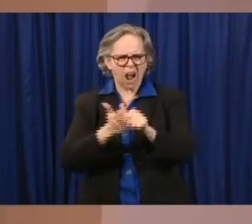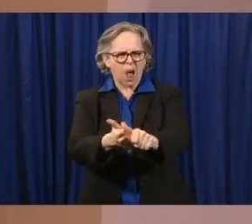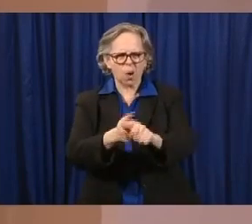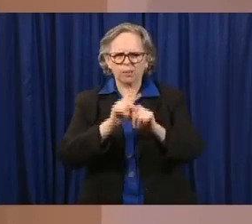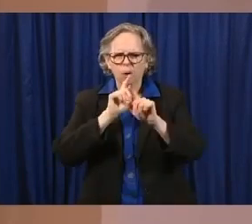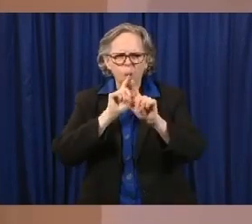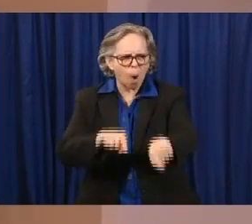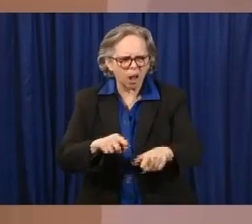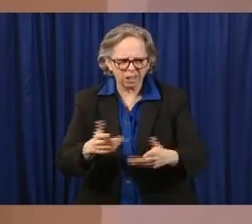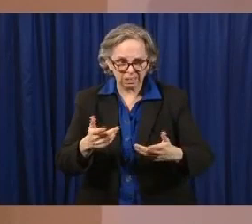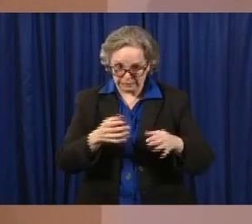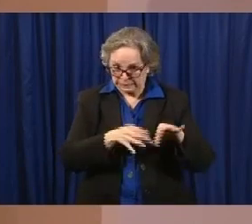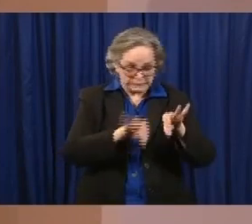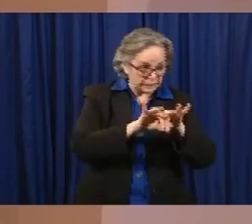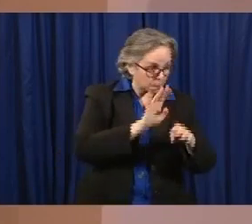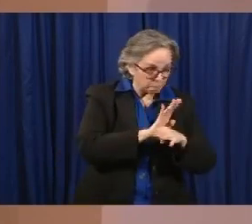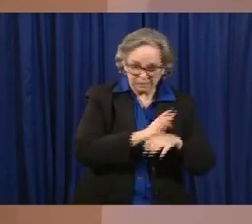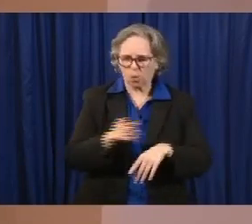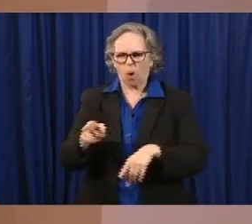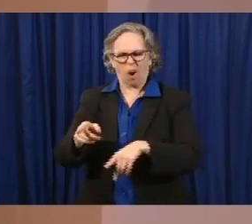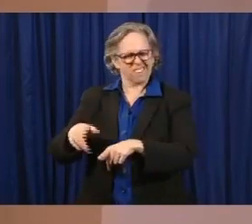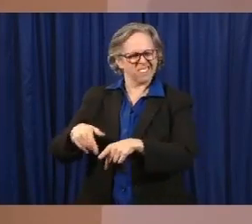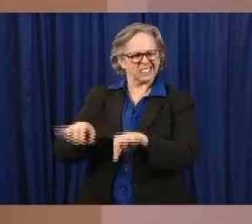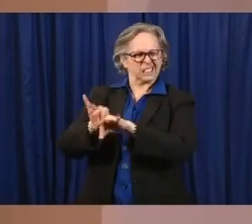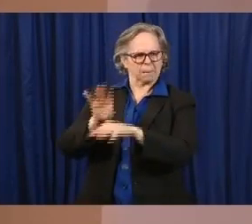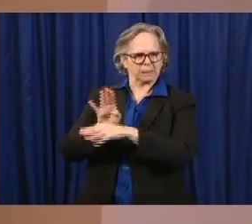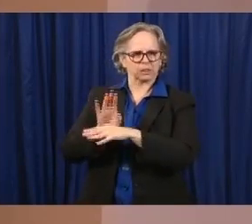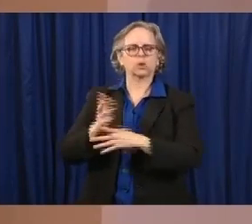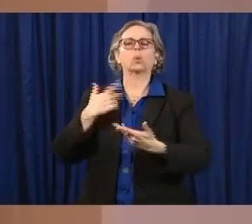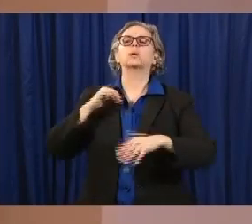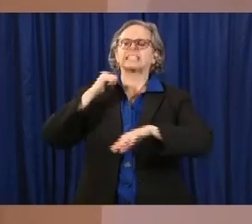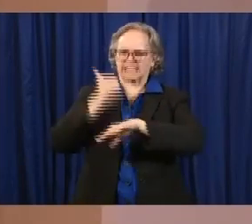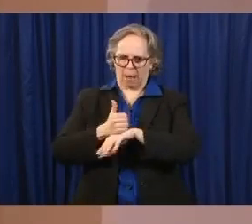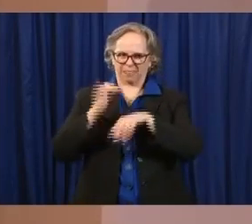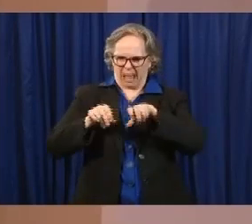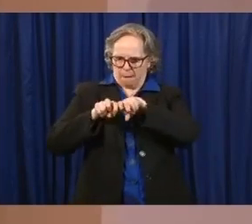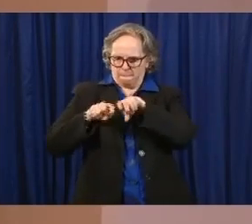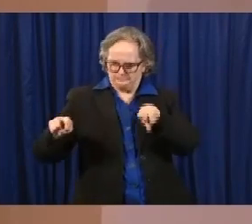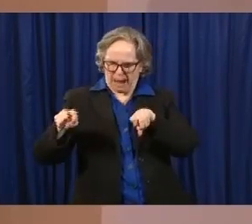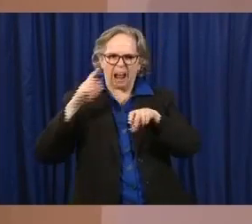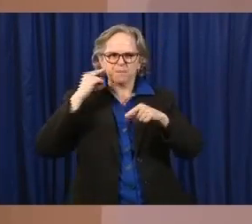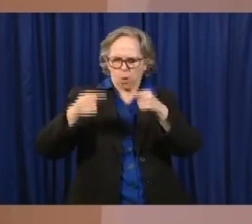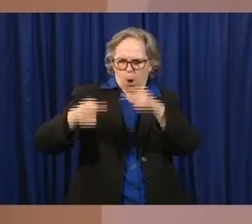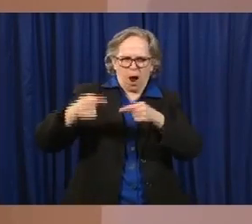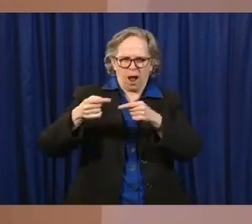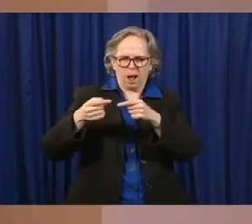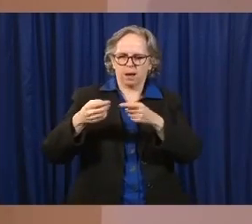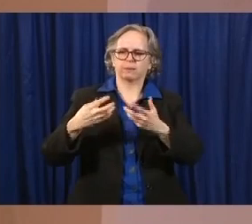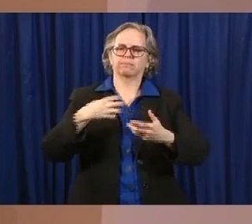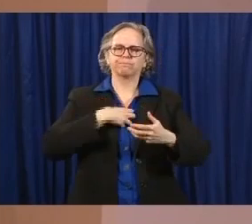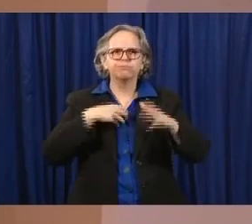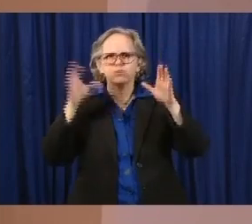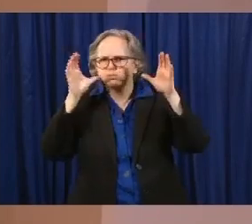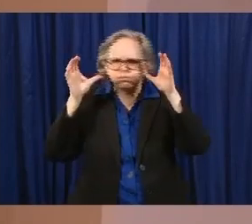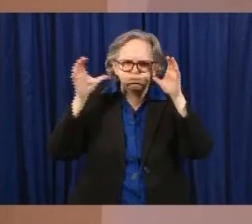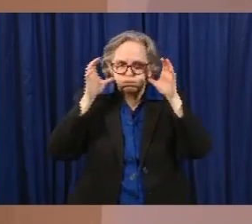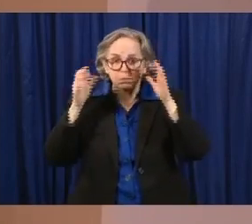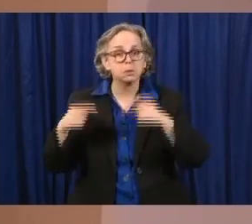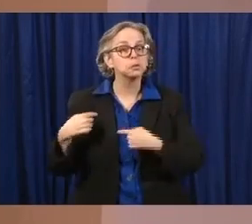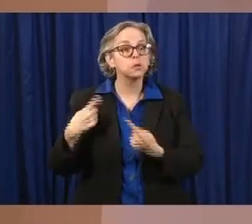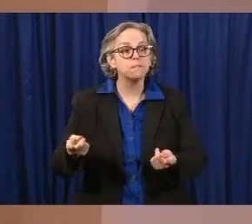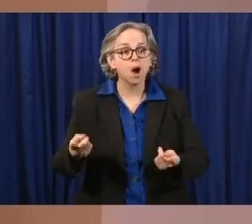we established the Dispute Resolution Commission to try to address those issues. So far, they have had